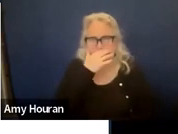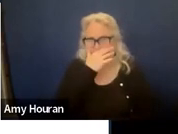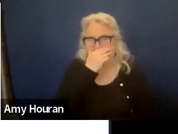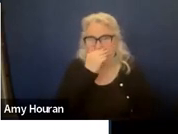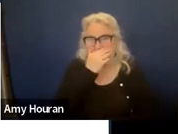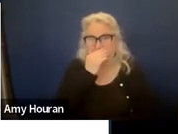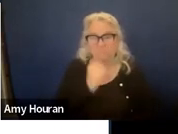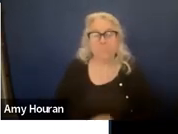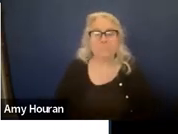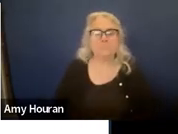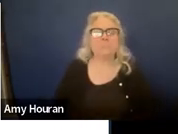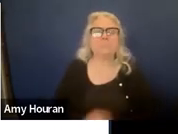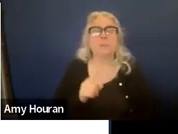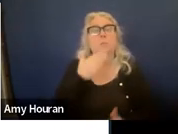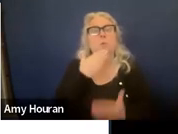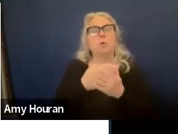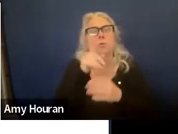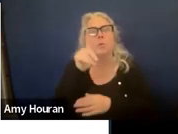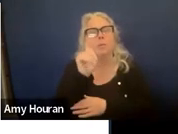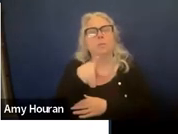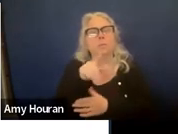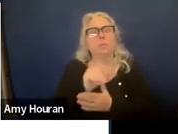And that is a very good question